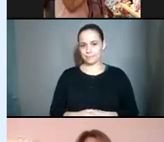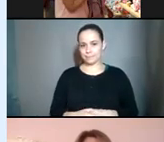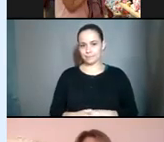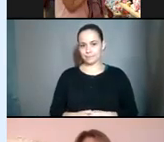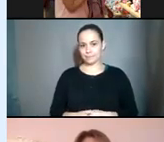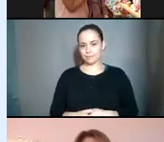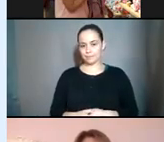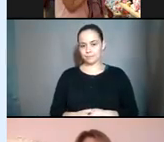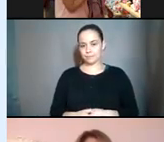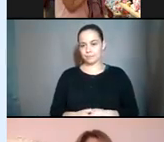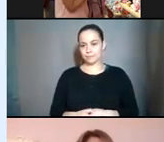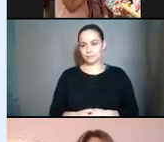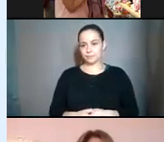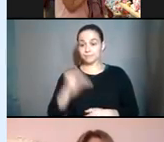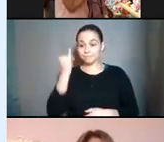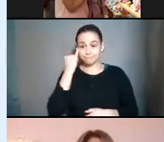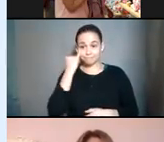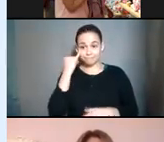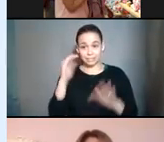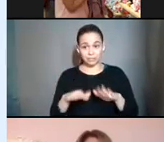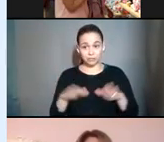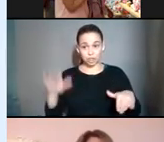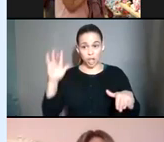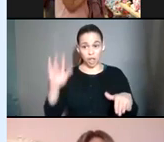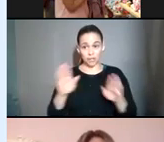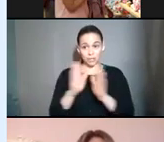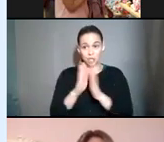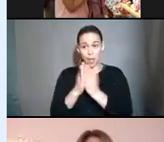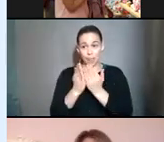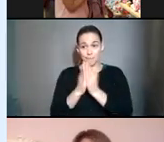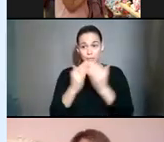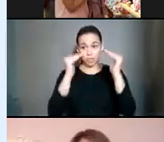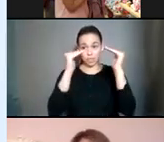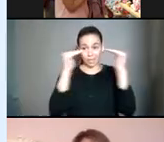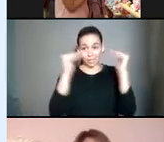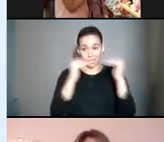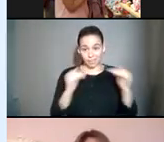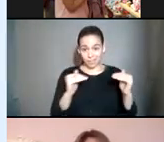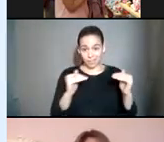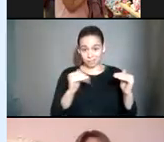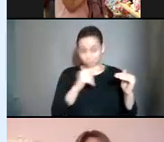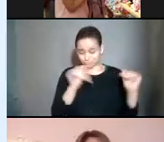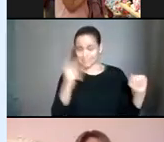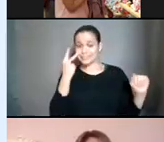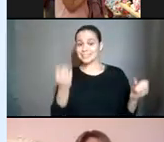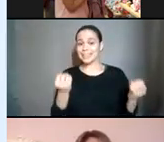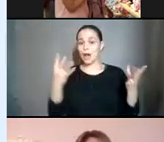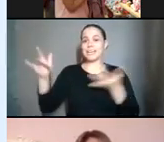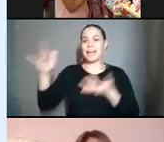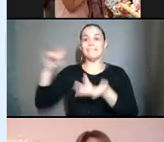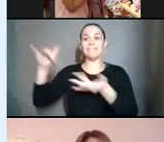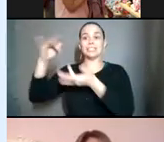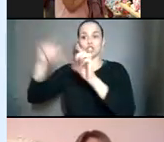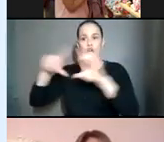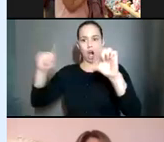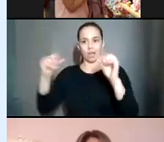If your child clicks on the bookcase, he or she can see the adventure cards they have earned. This is